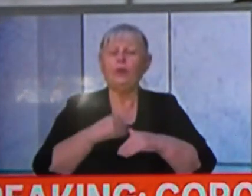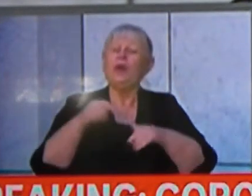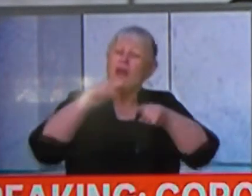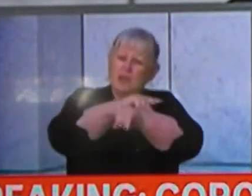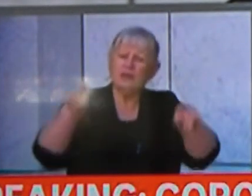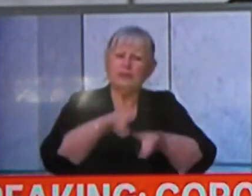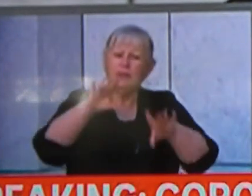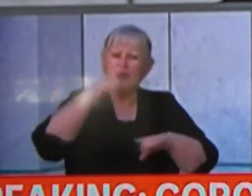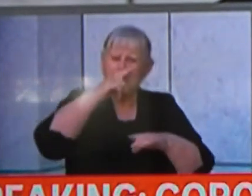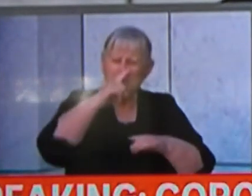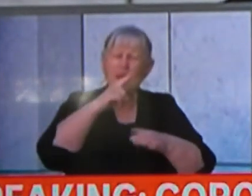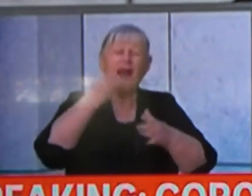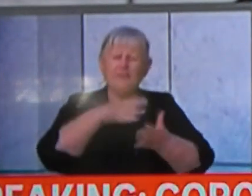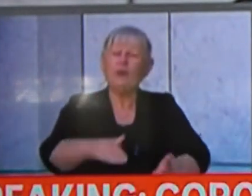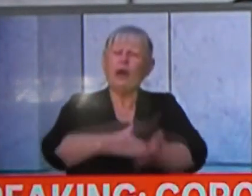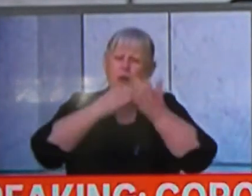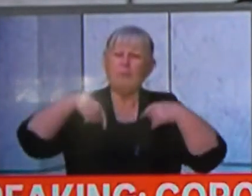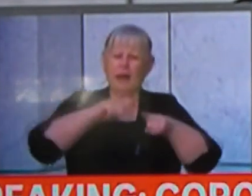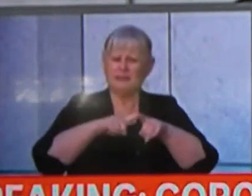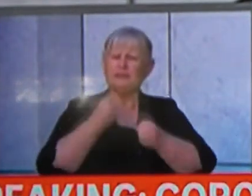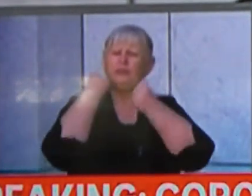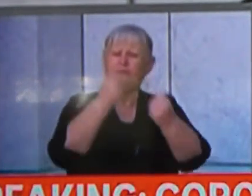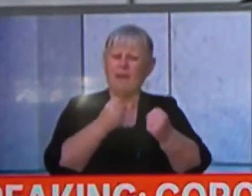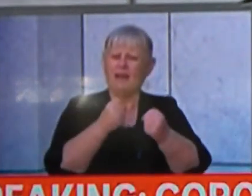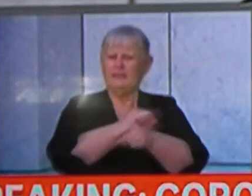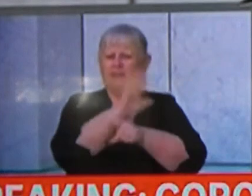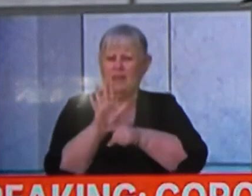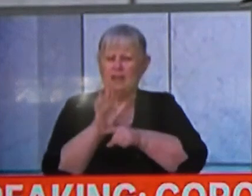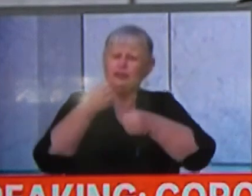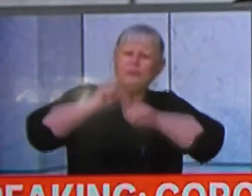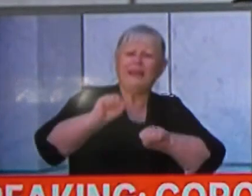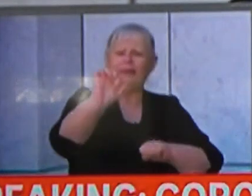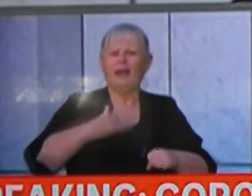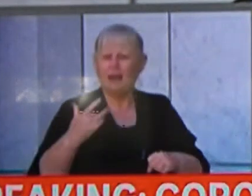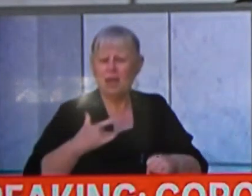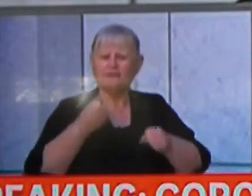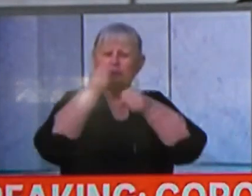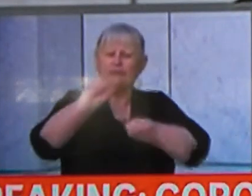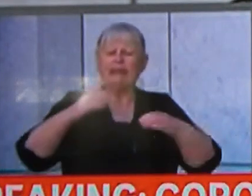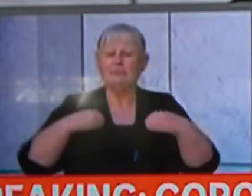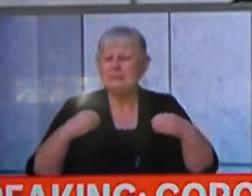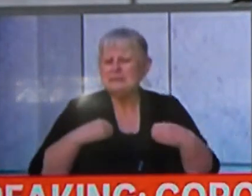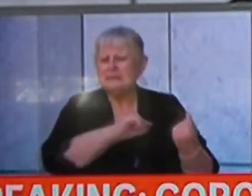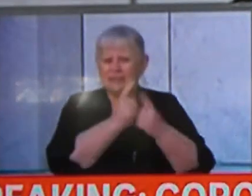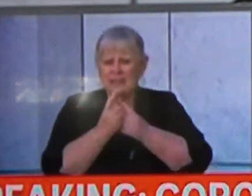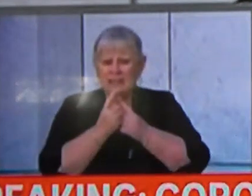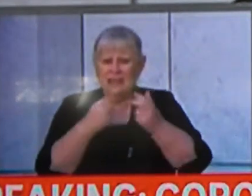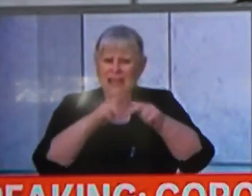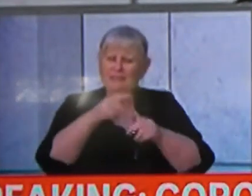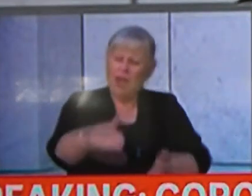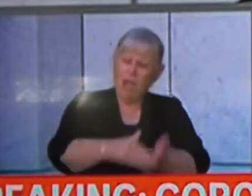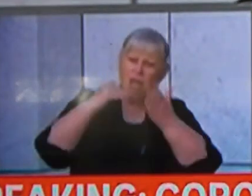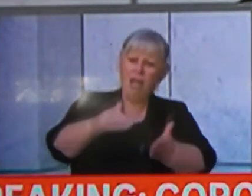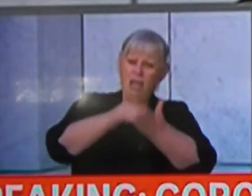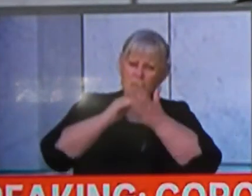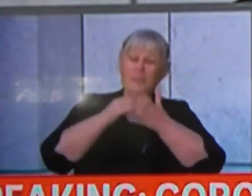themselves assist us in this fight against the virus to protect lives and to protect livelihoods, the more and the better